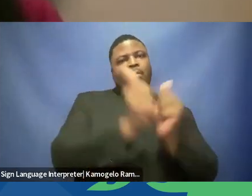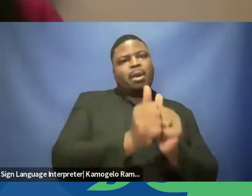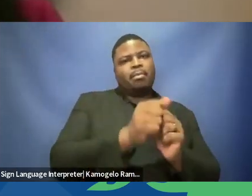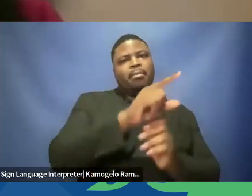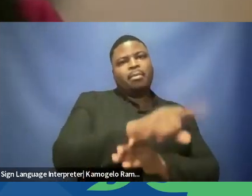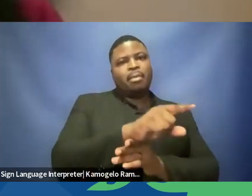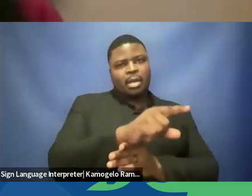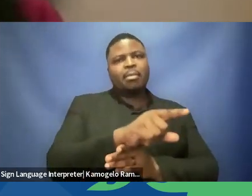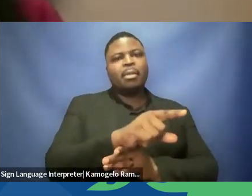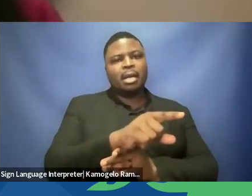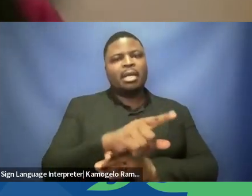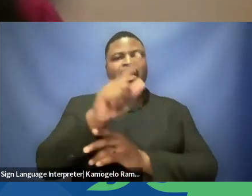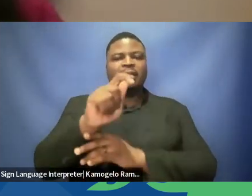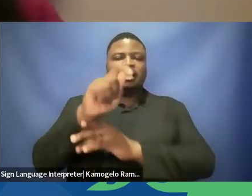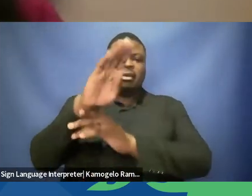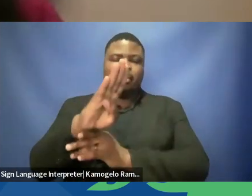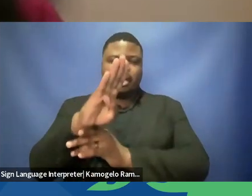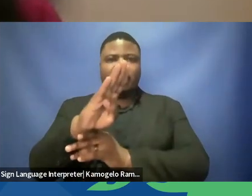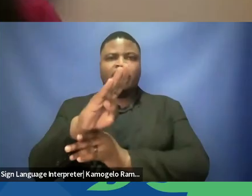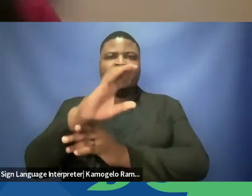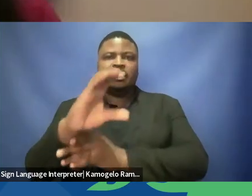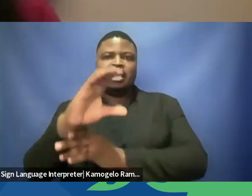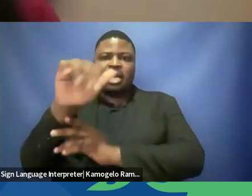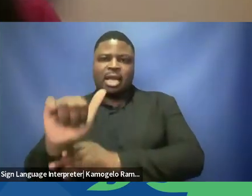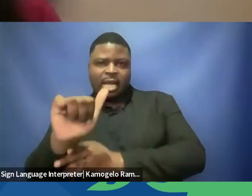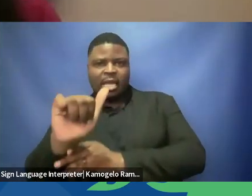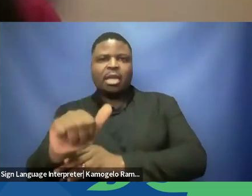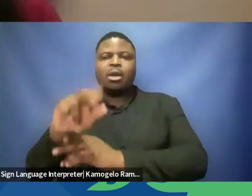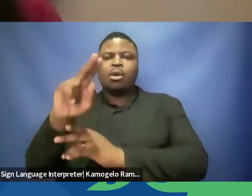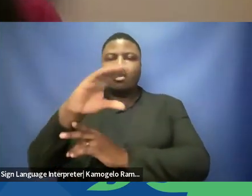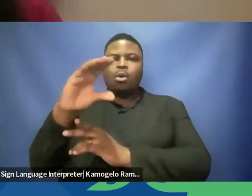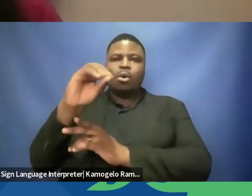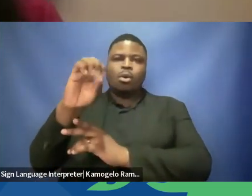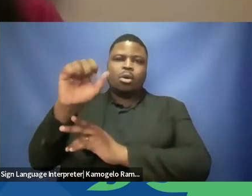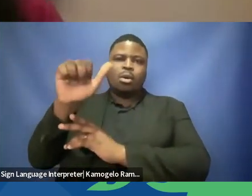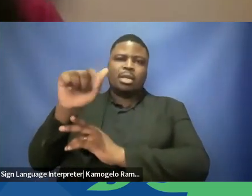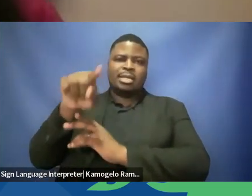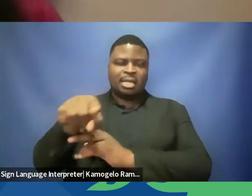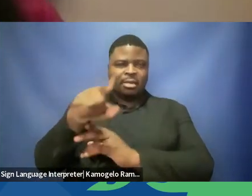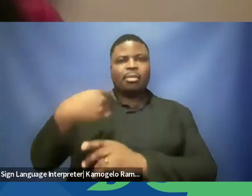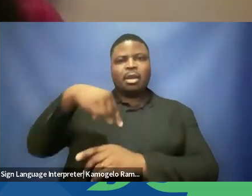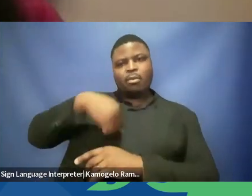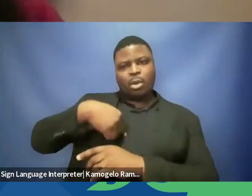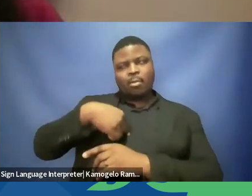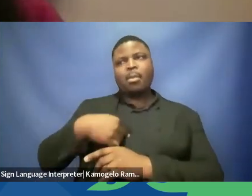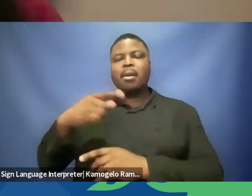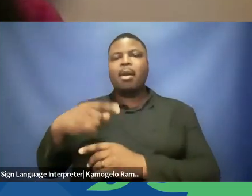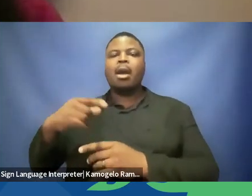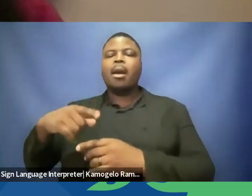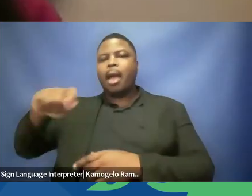COSUP, we have also a population health science as well from the Bristol Medical School,